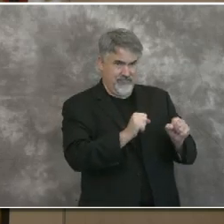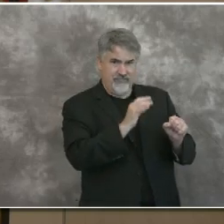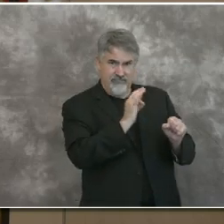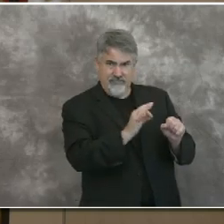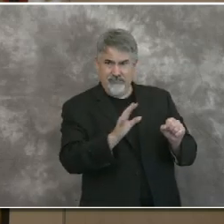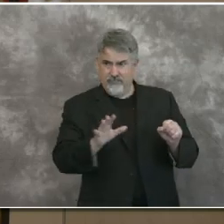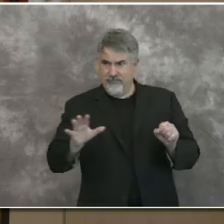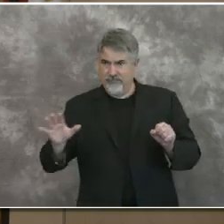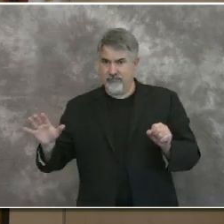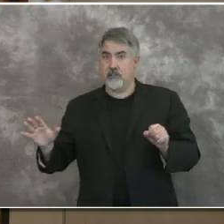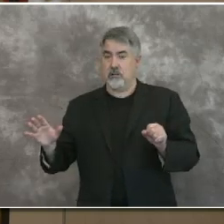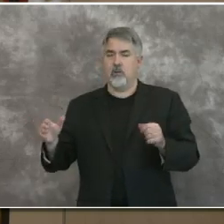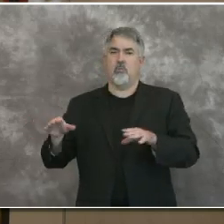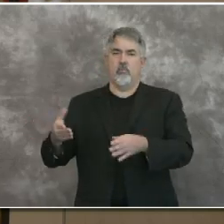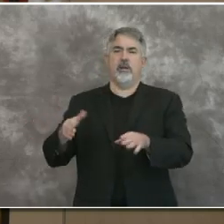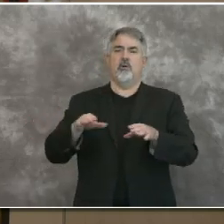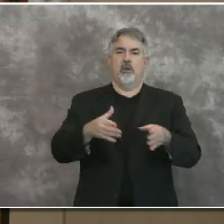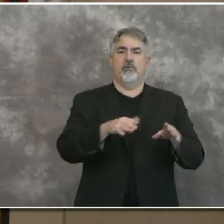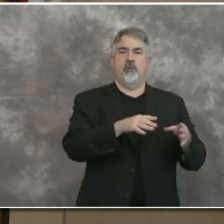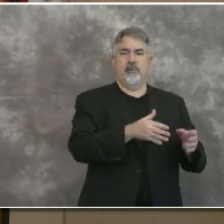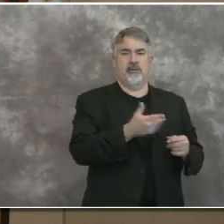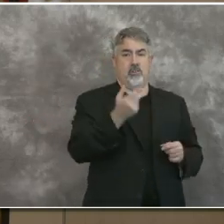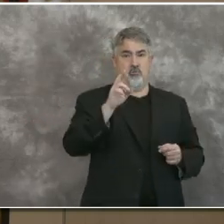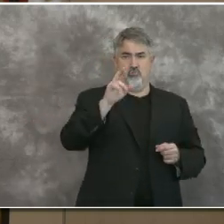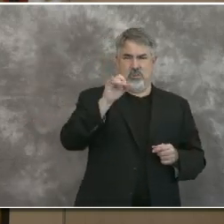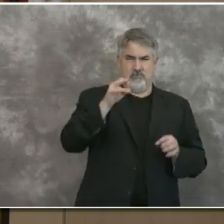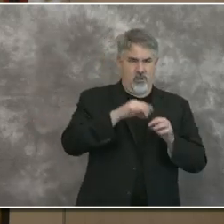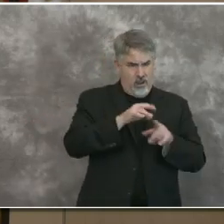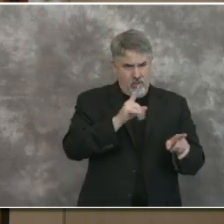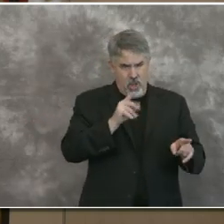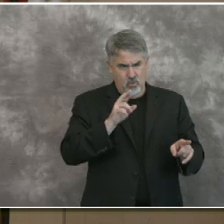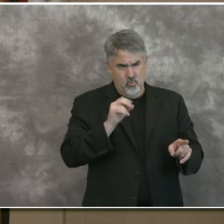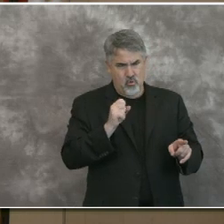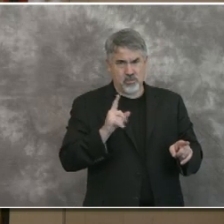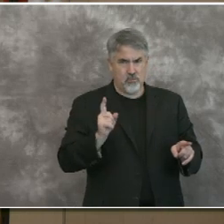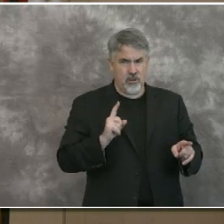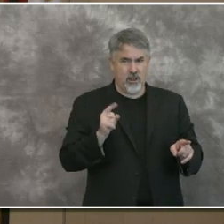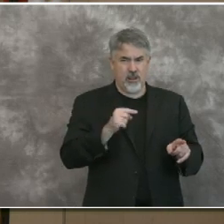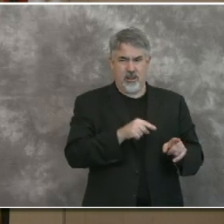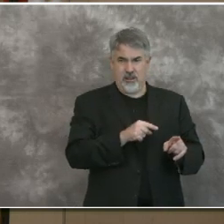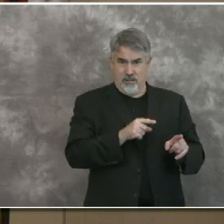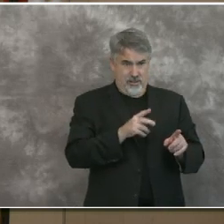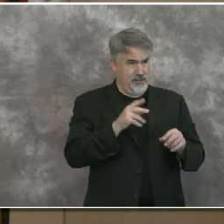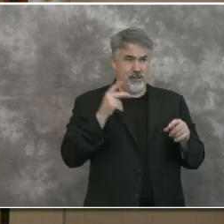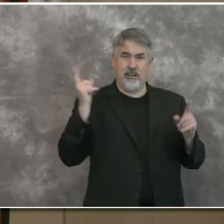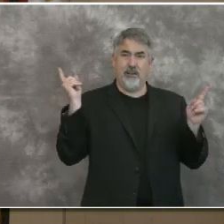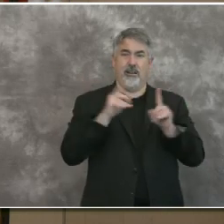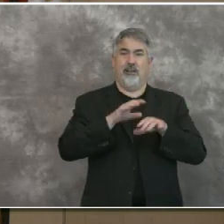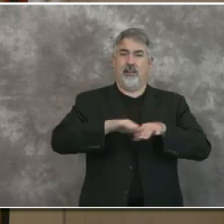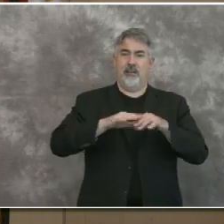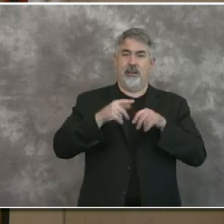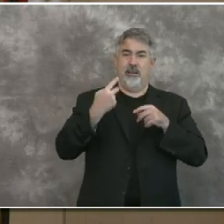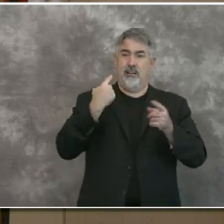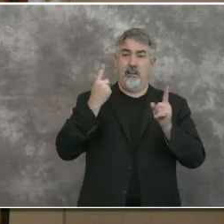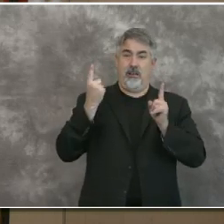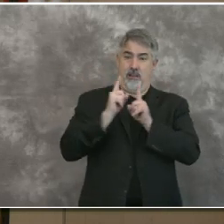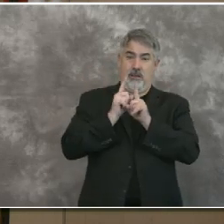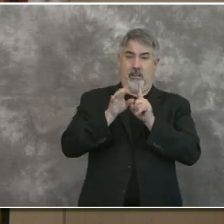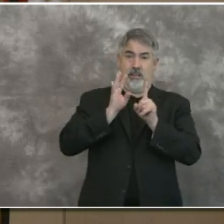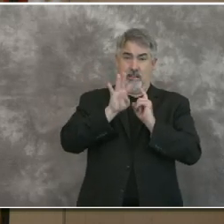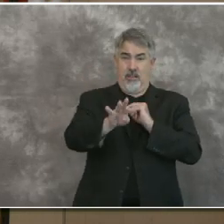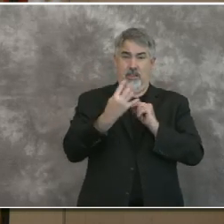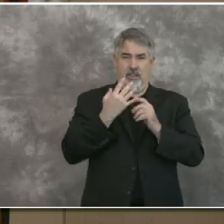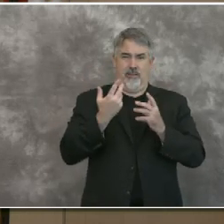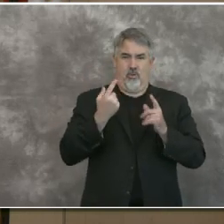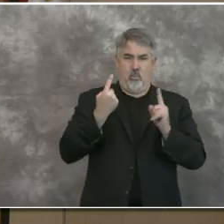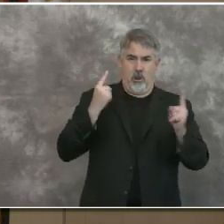at the risk of transmission of COVID-19 based on the intensity, how many people are